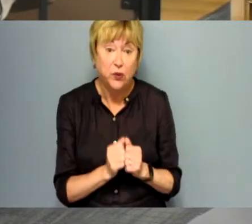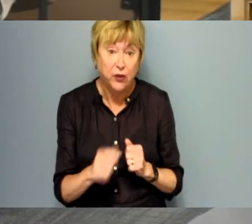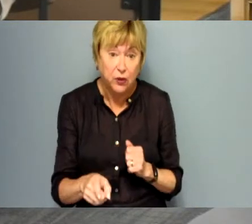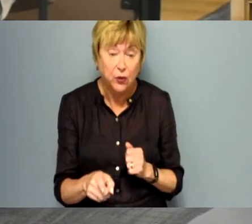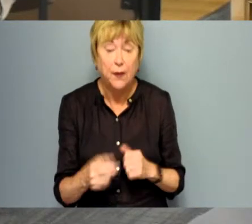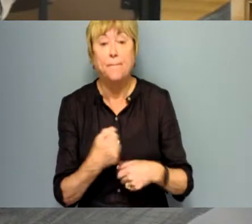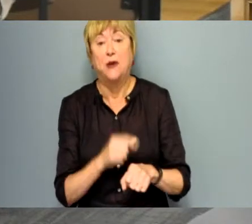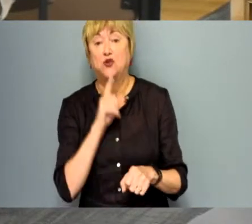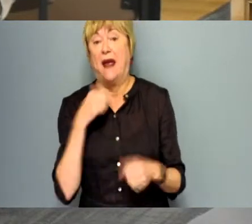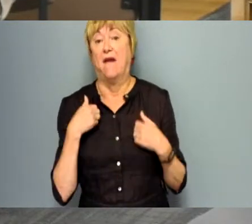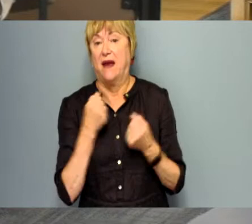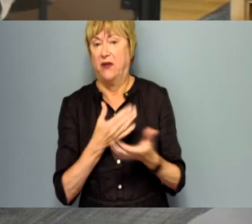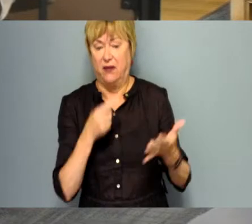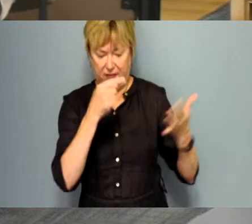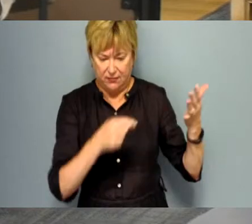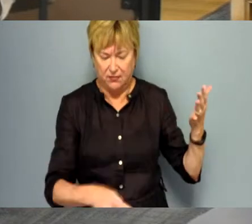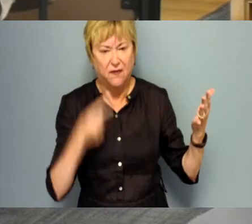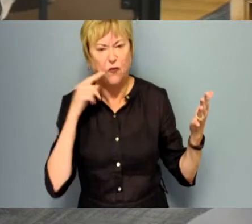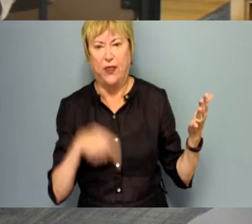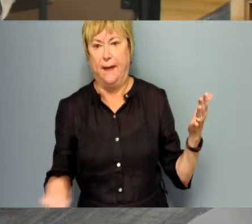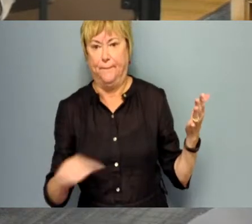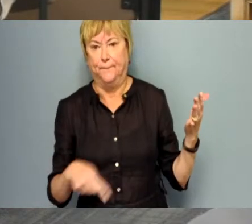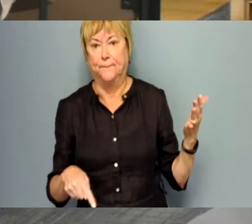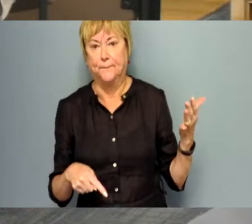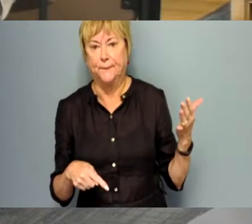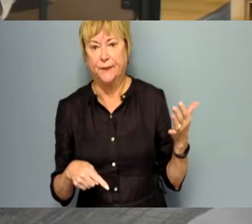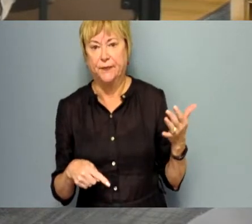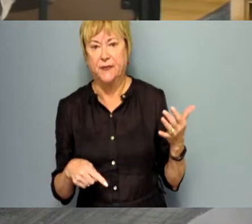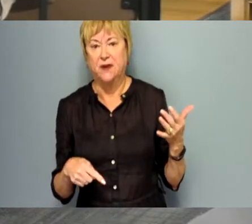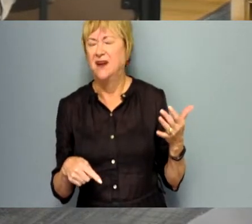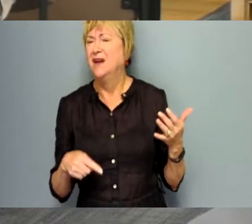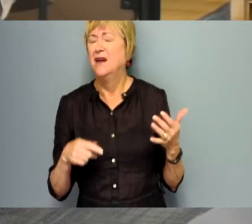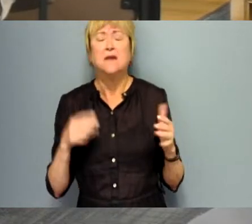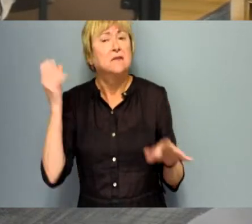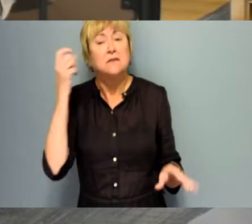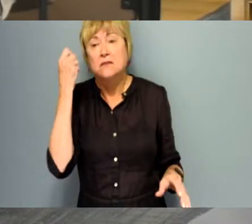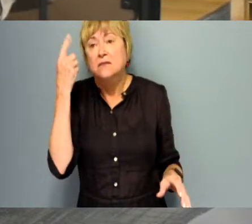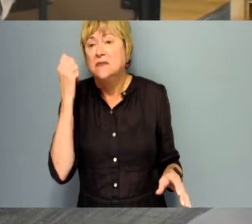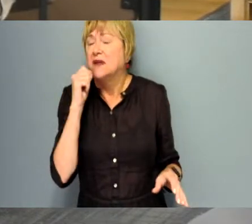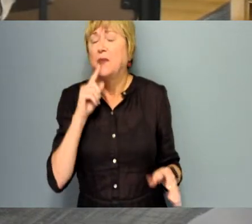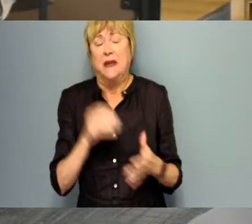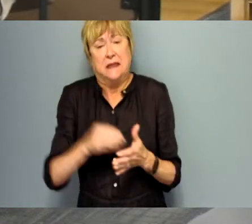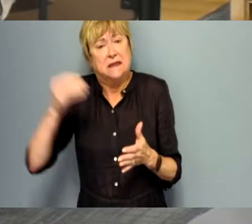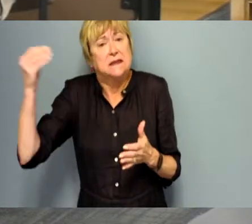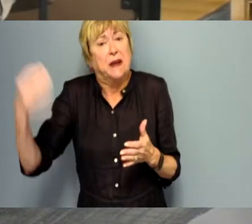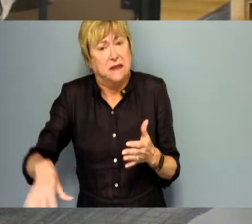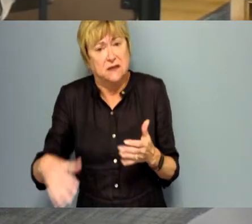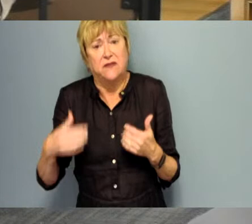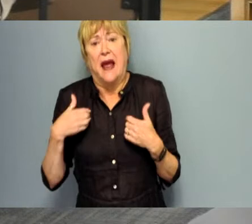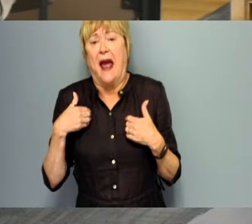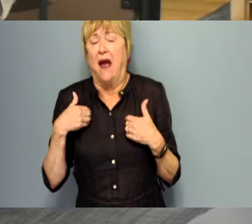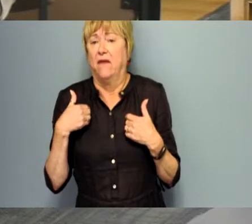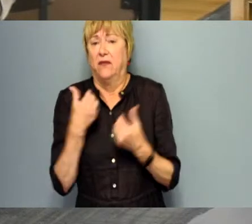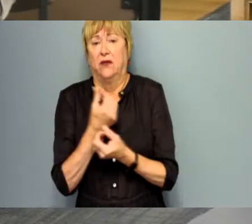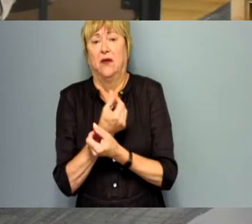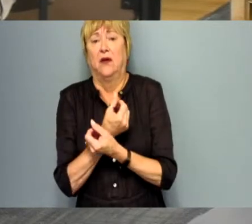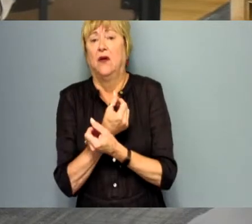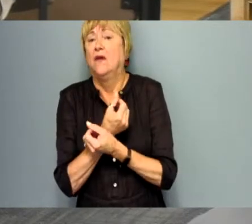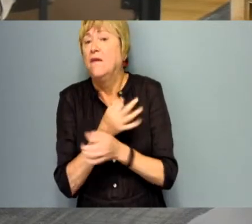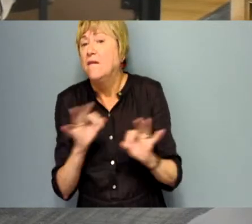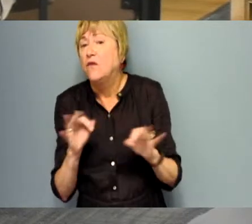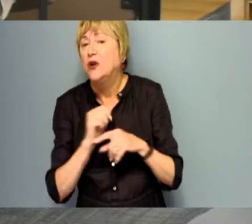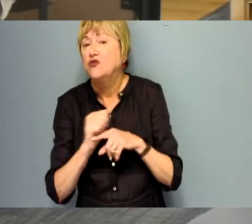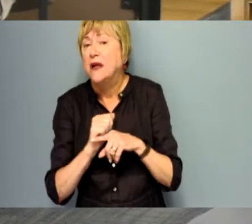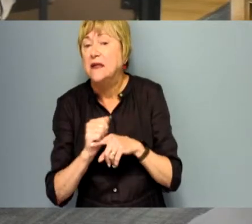them. And again, it doesn't have to be costly. There are free trainings, such as hands-only